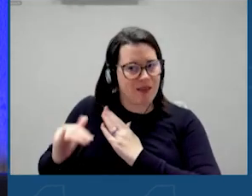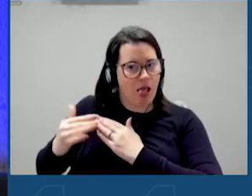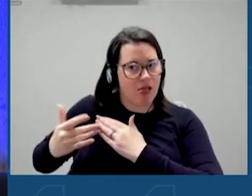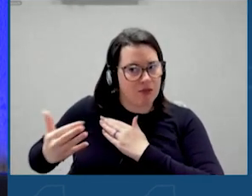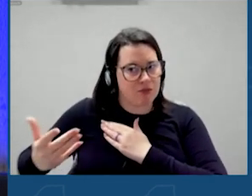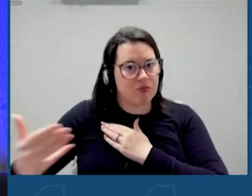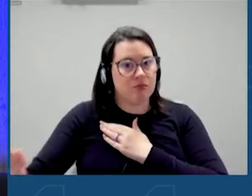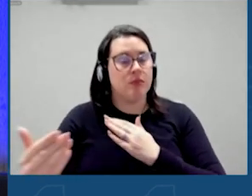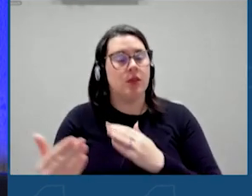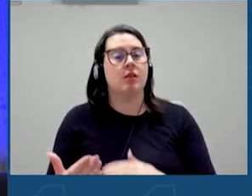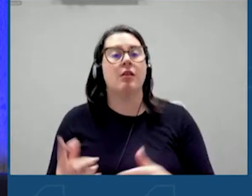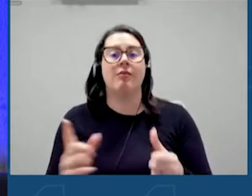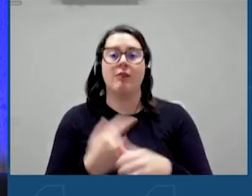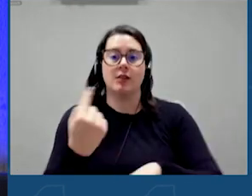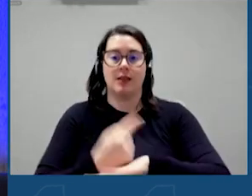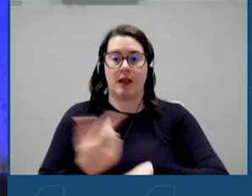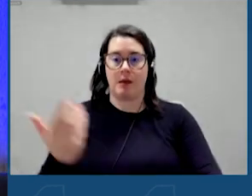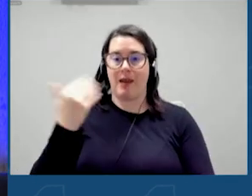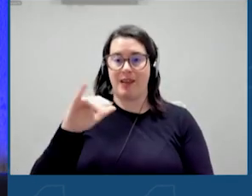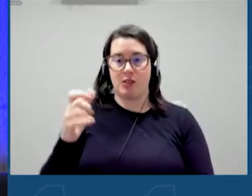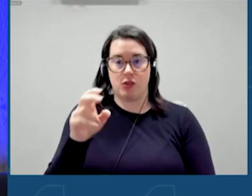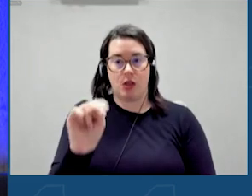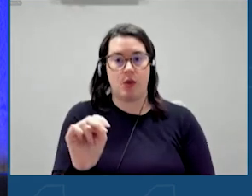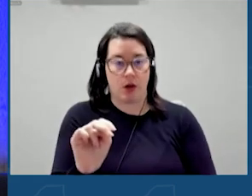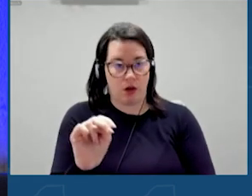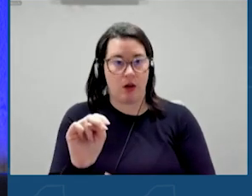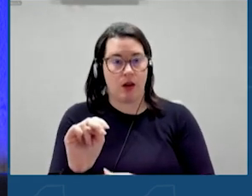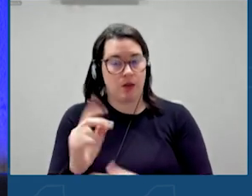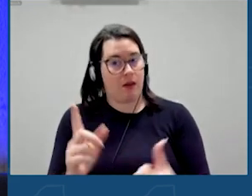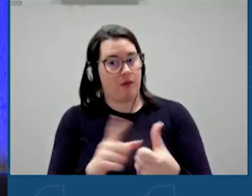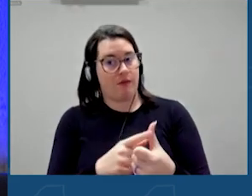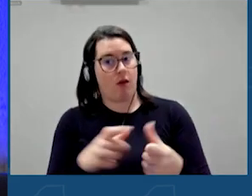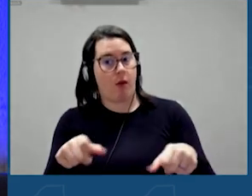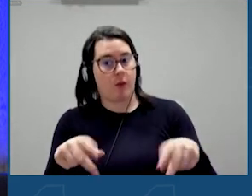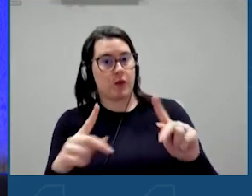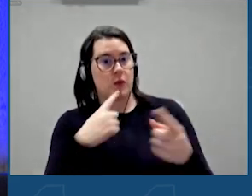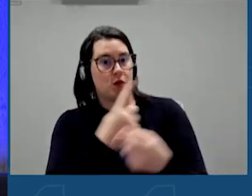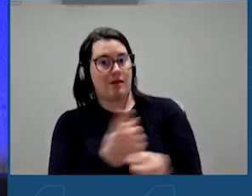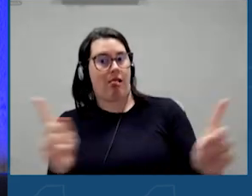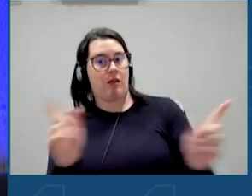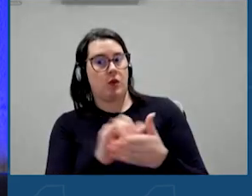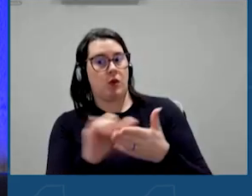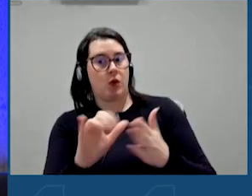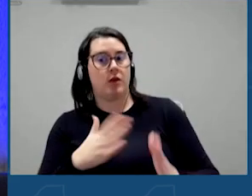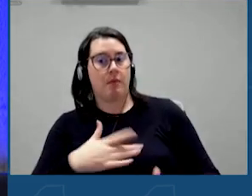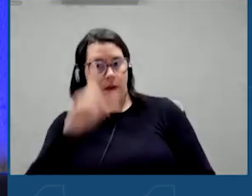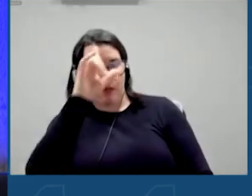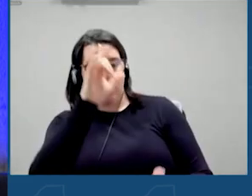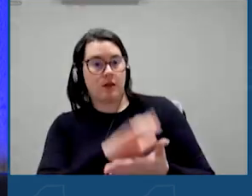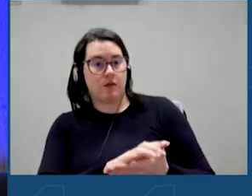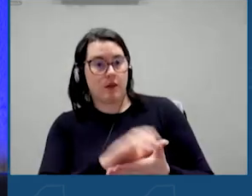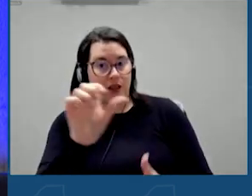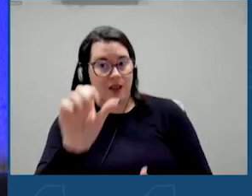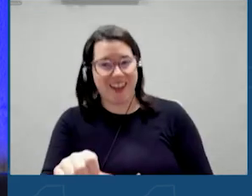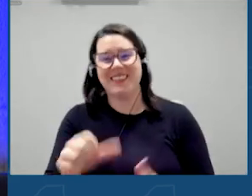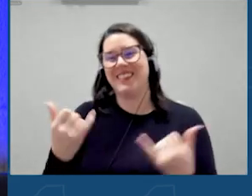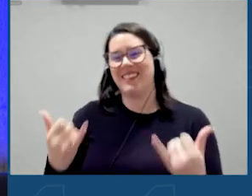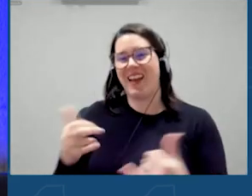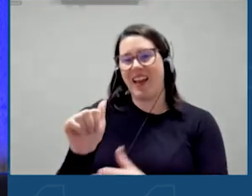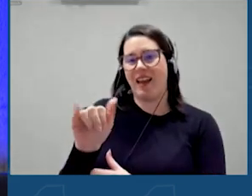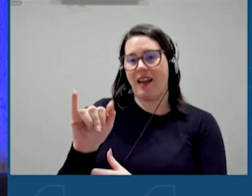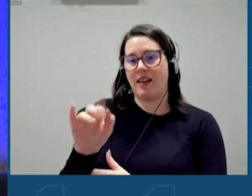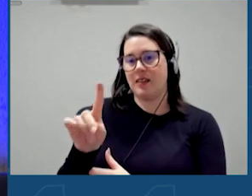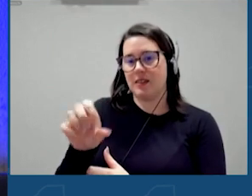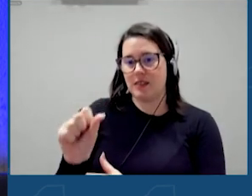in January, it was my first chance to tell New Yorkers really what I believe. And I do believe, yes, it is AIDS Day, and we're supportive of the